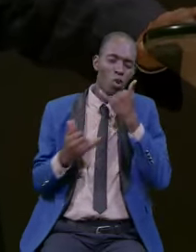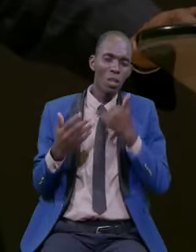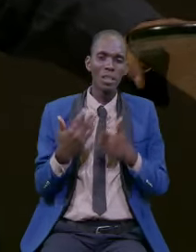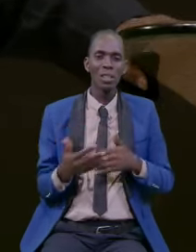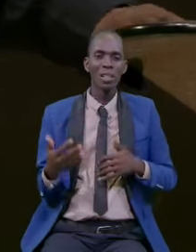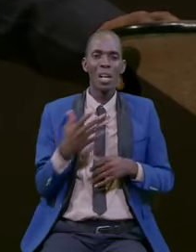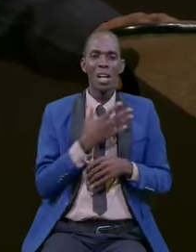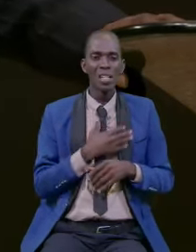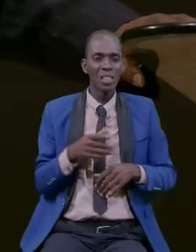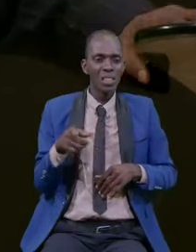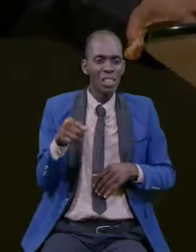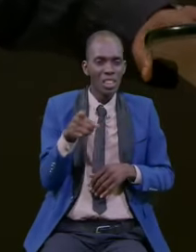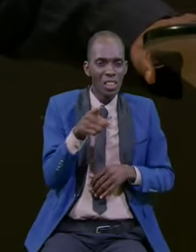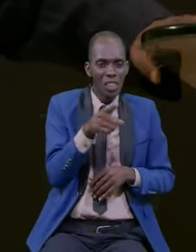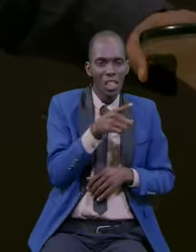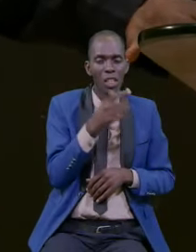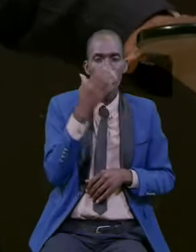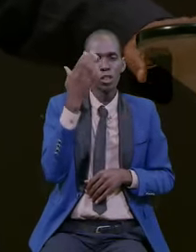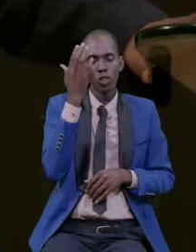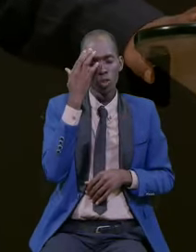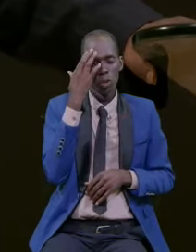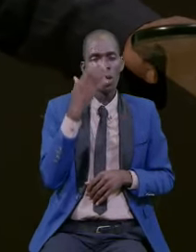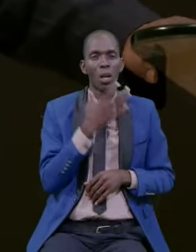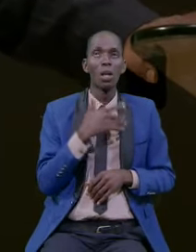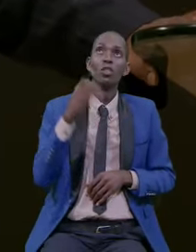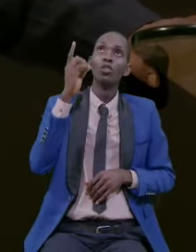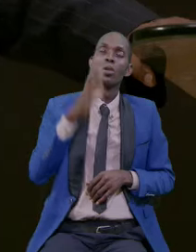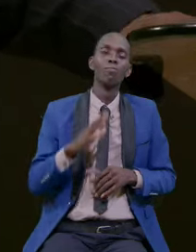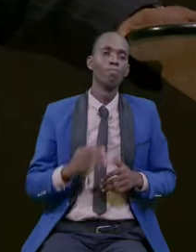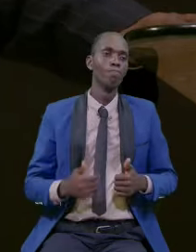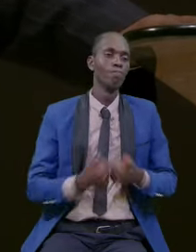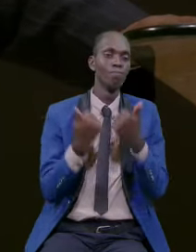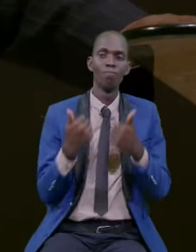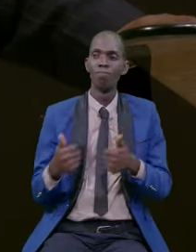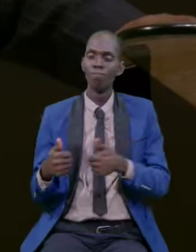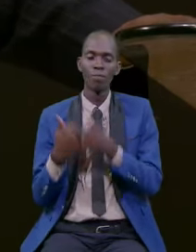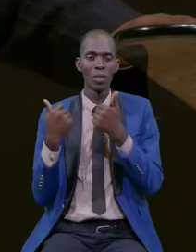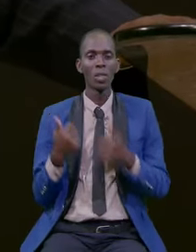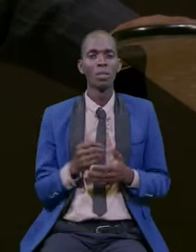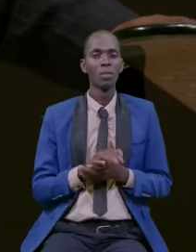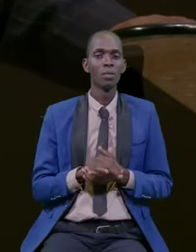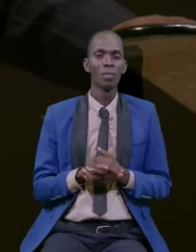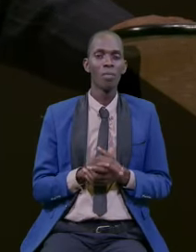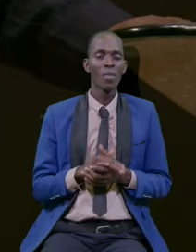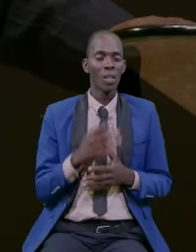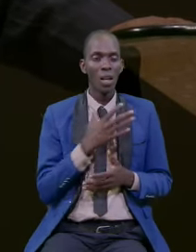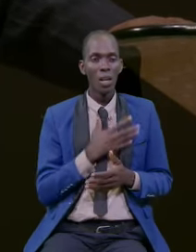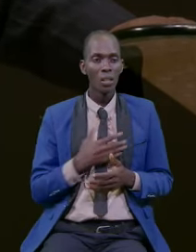they know, and God challenges them, they don't repent. They do like